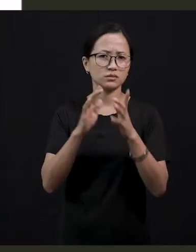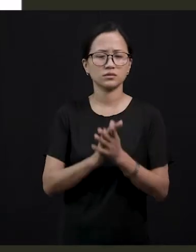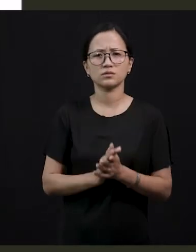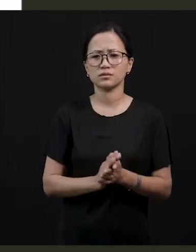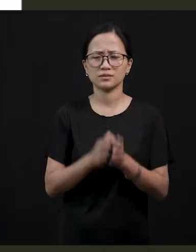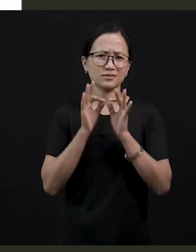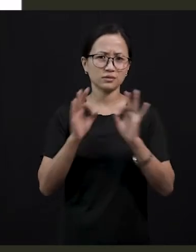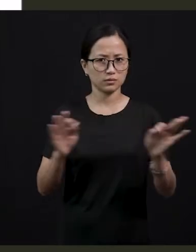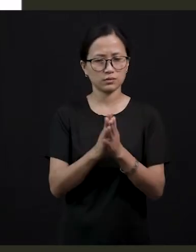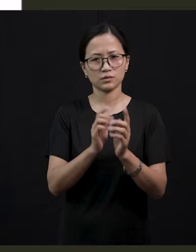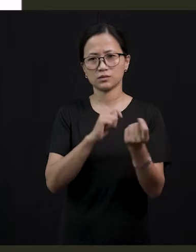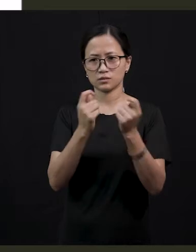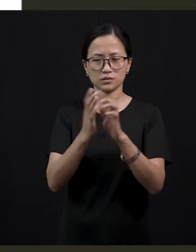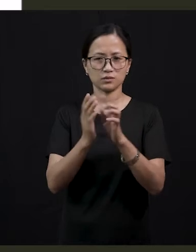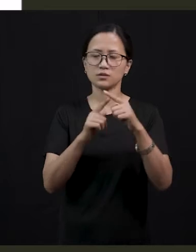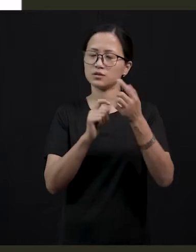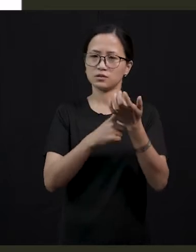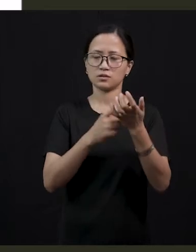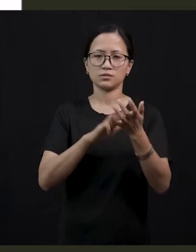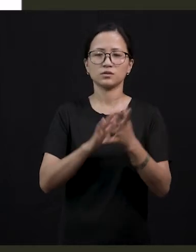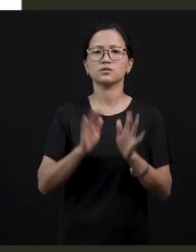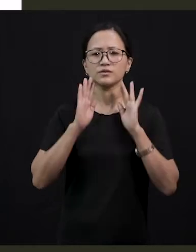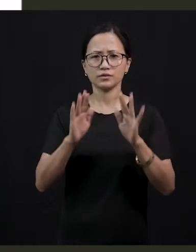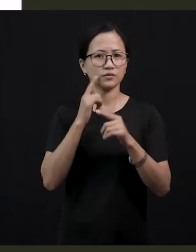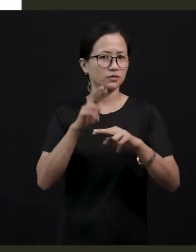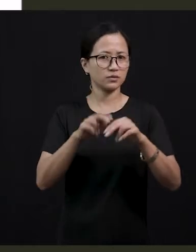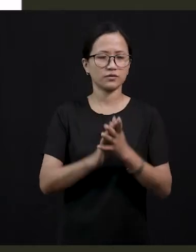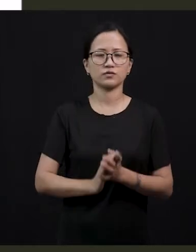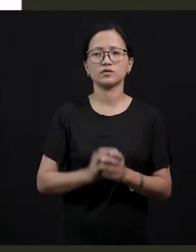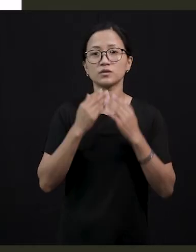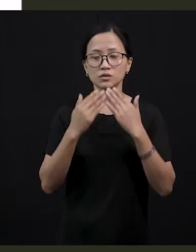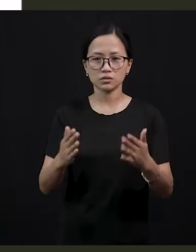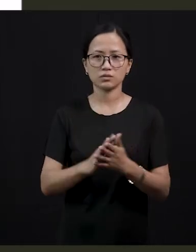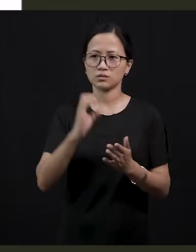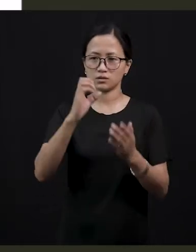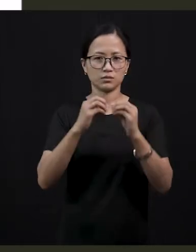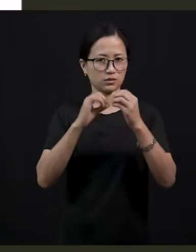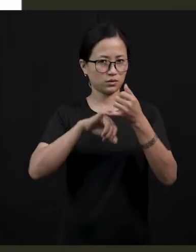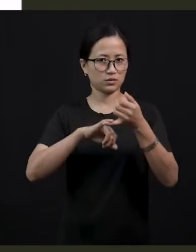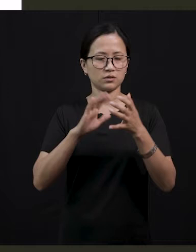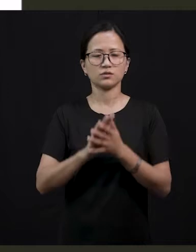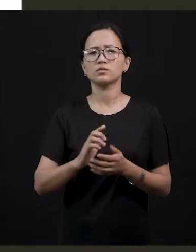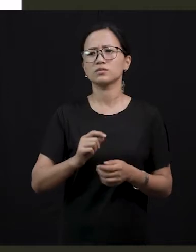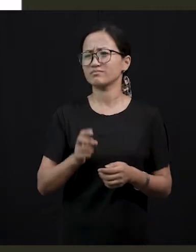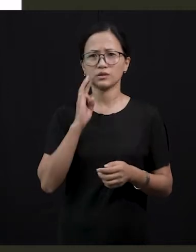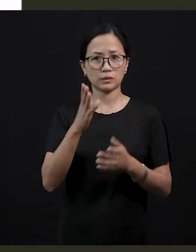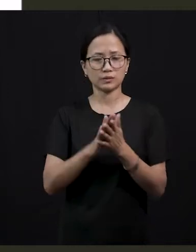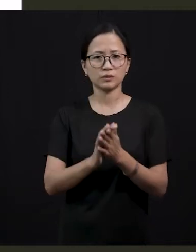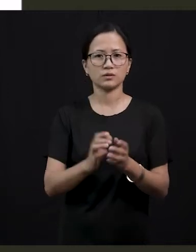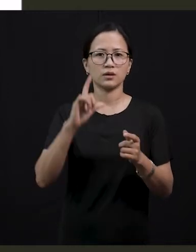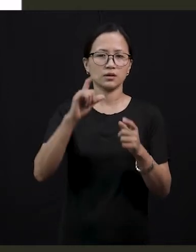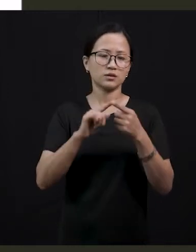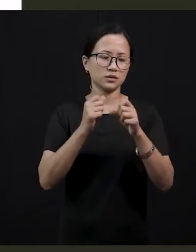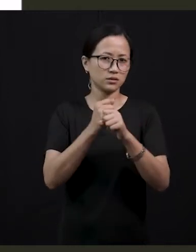into a very simple term, you have a school. So the CBSE board will be your legislature, because they are